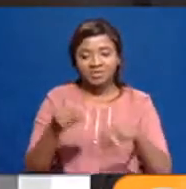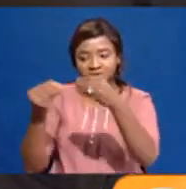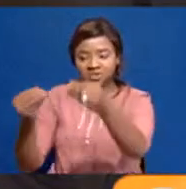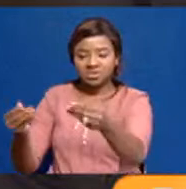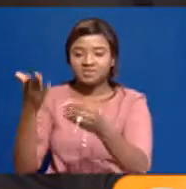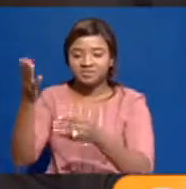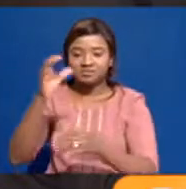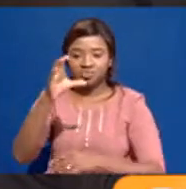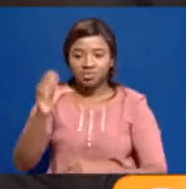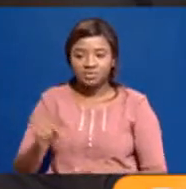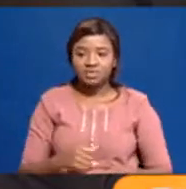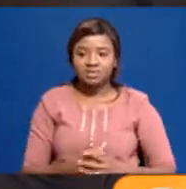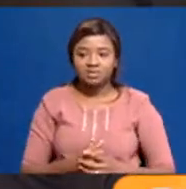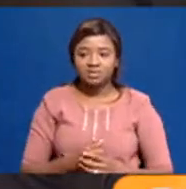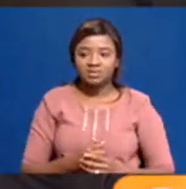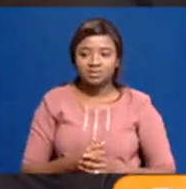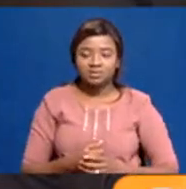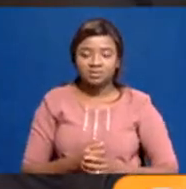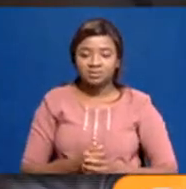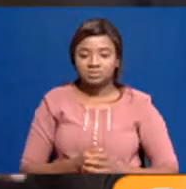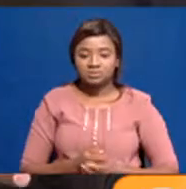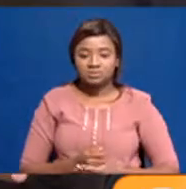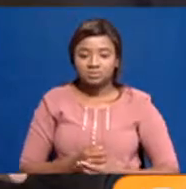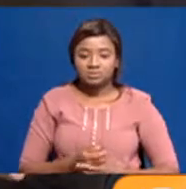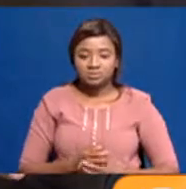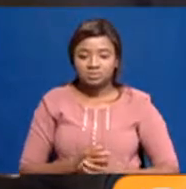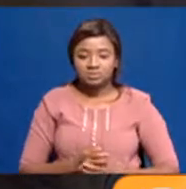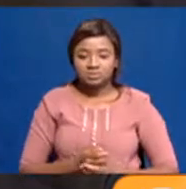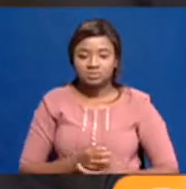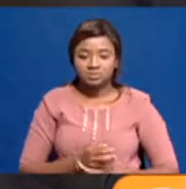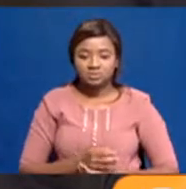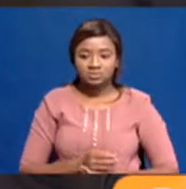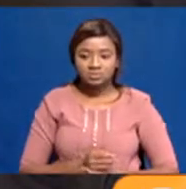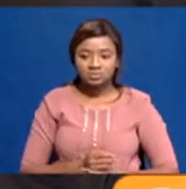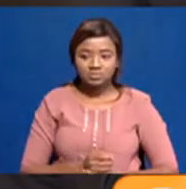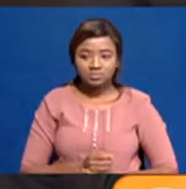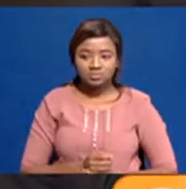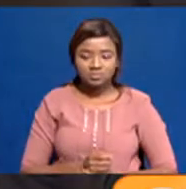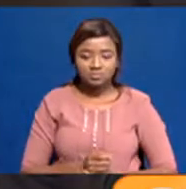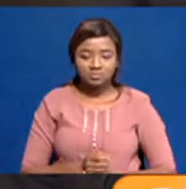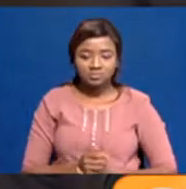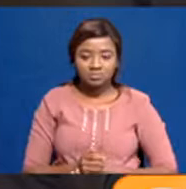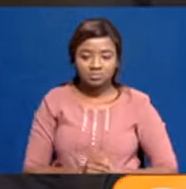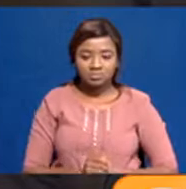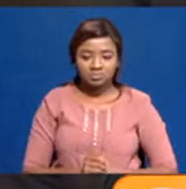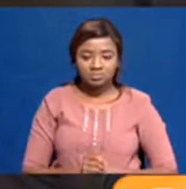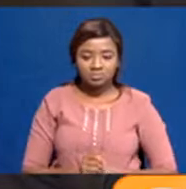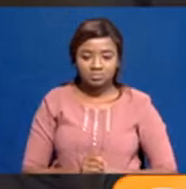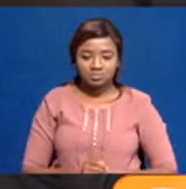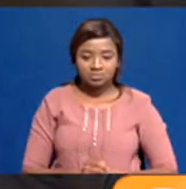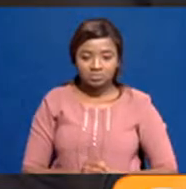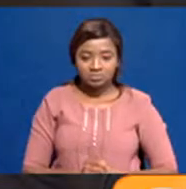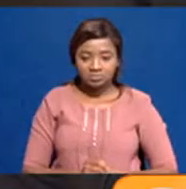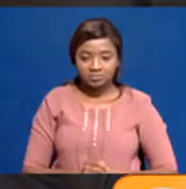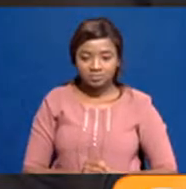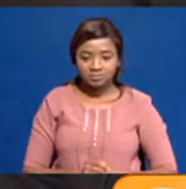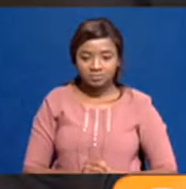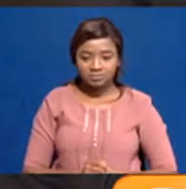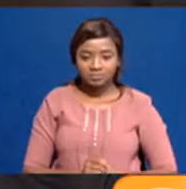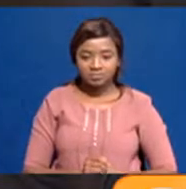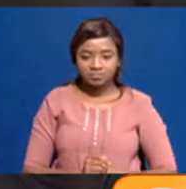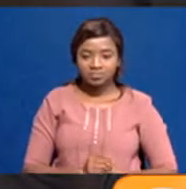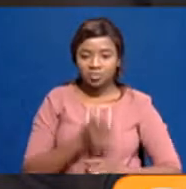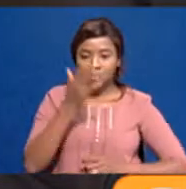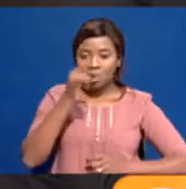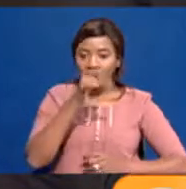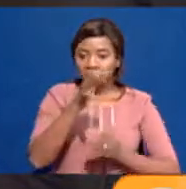Treasury, is no longer with Helios, is no longer with, because government, the National Treasury, is